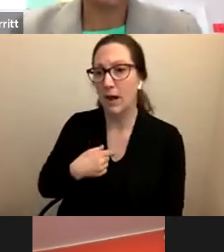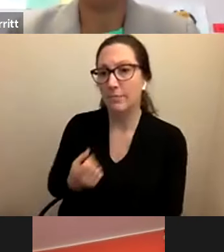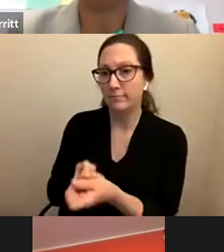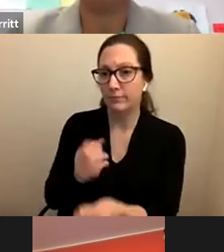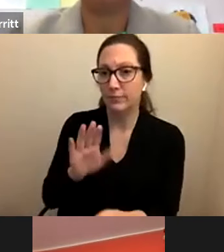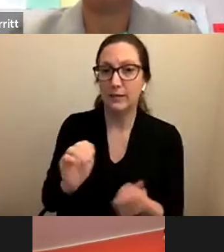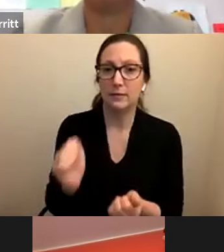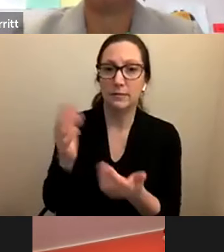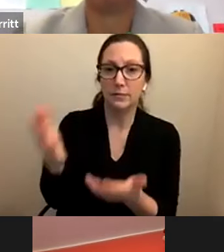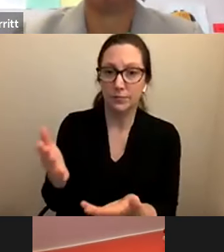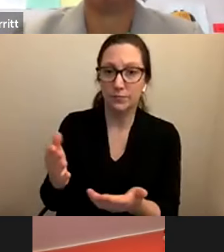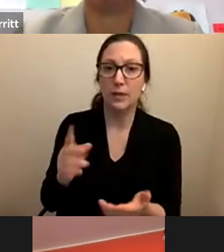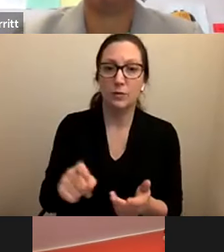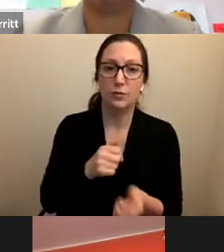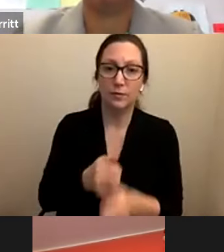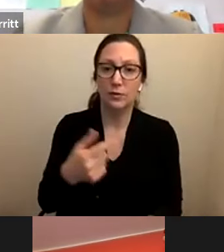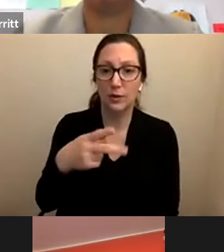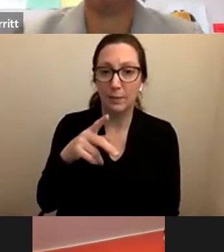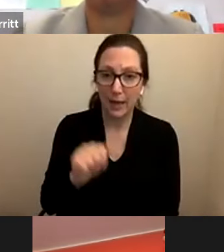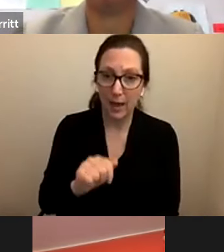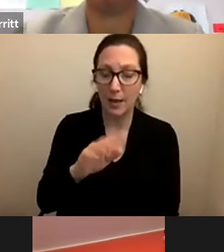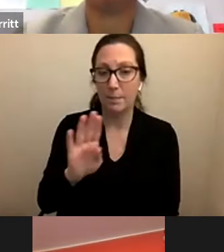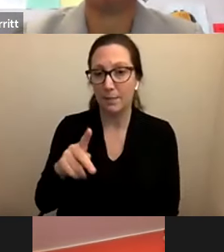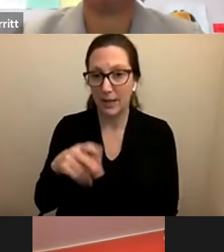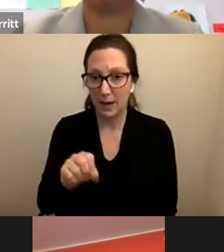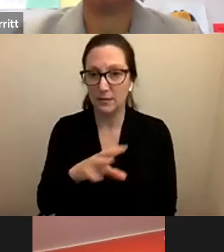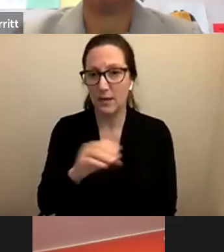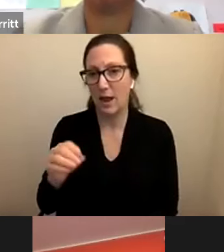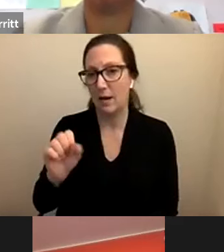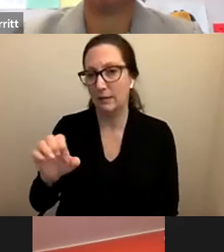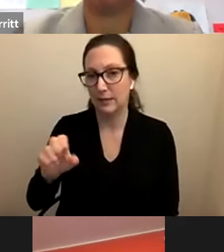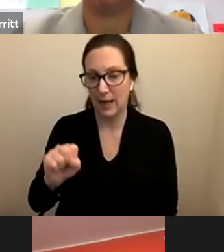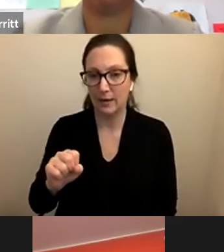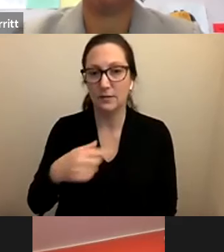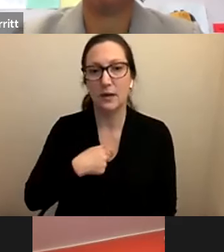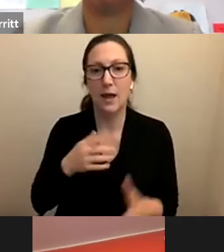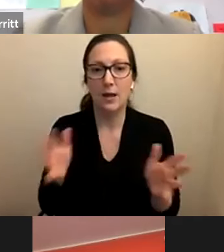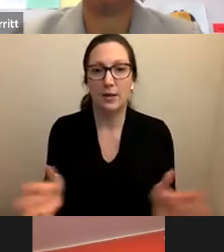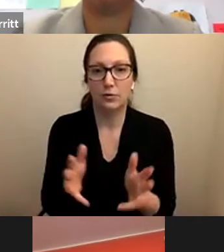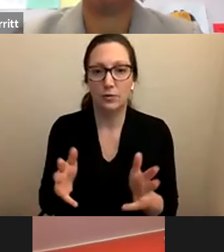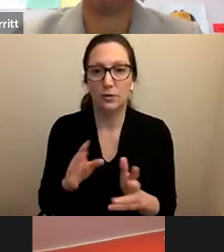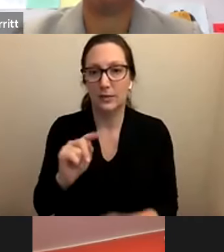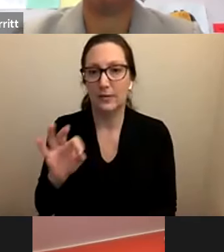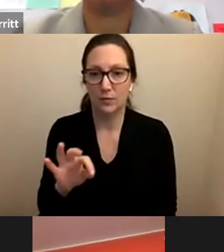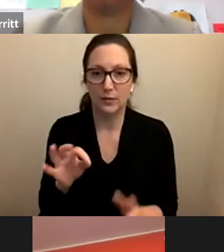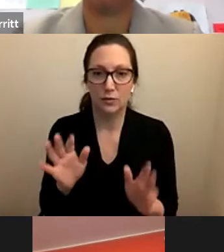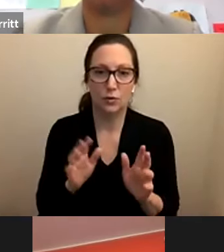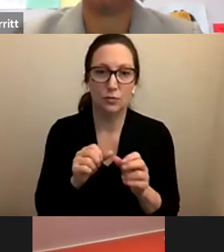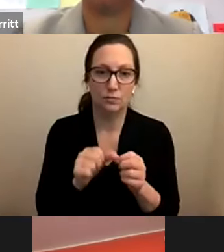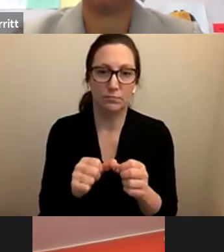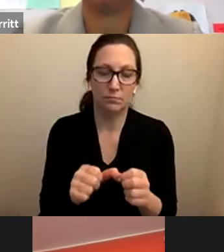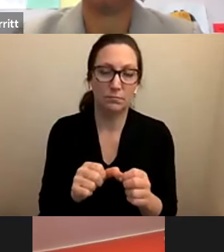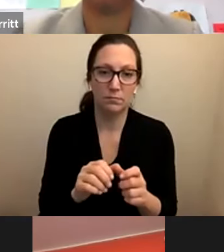based on combination of GPA, being a BPS student, and socioeconomic status. I encourage the task force to continue pushing for